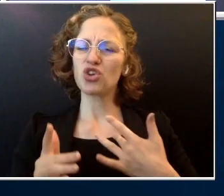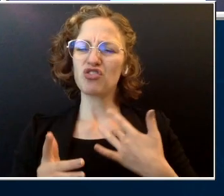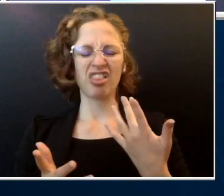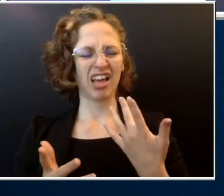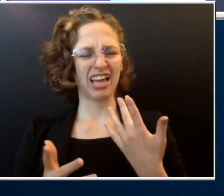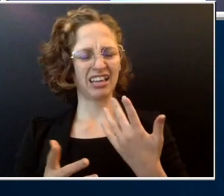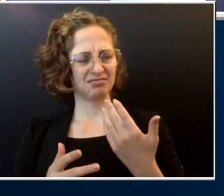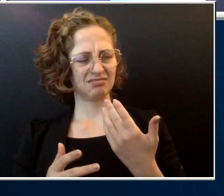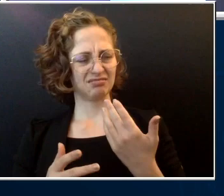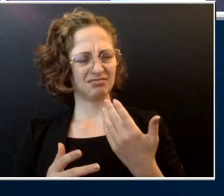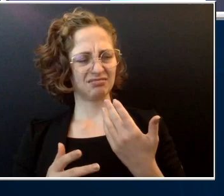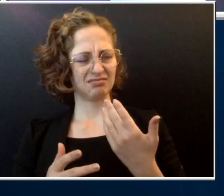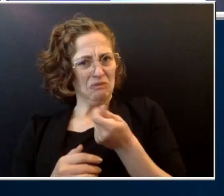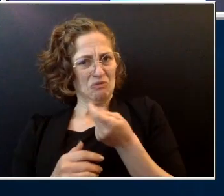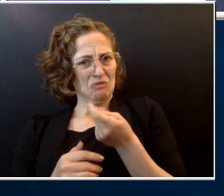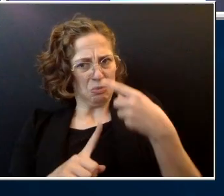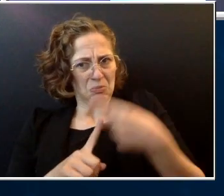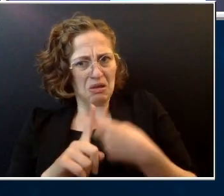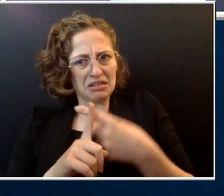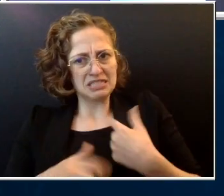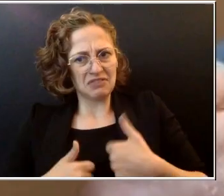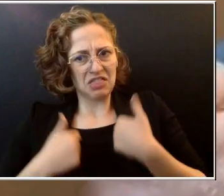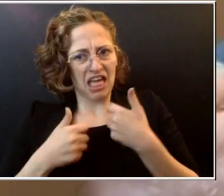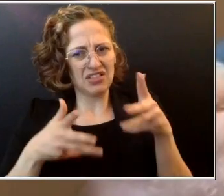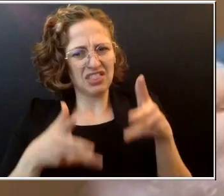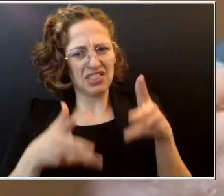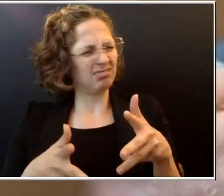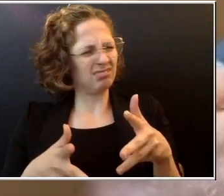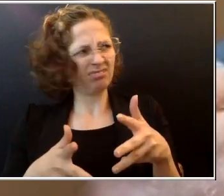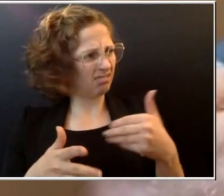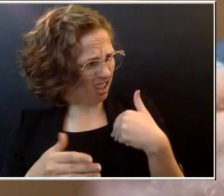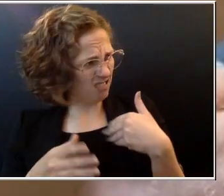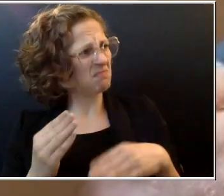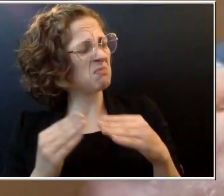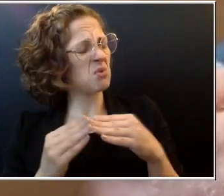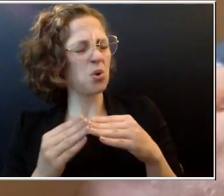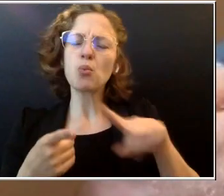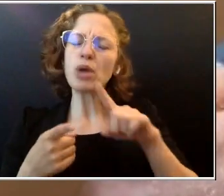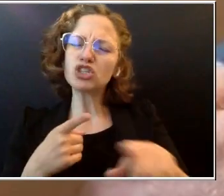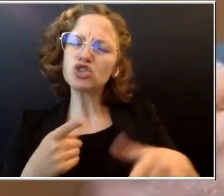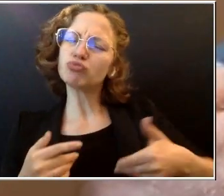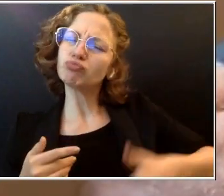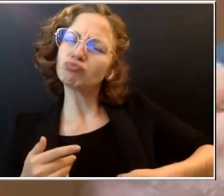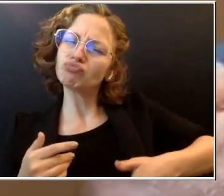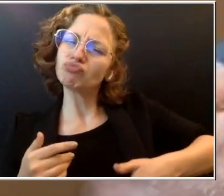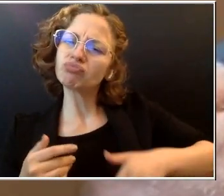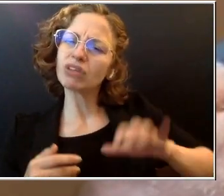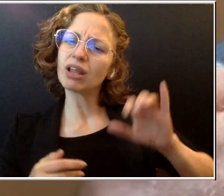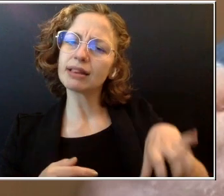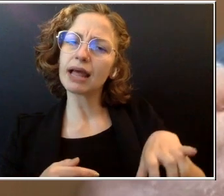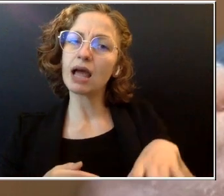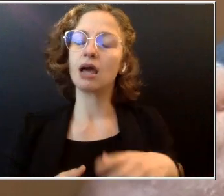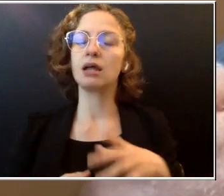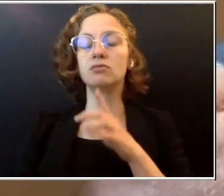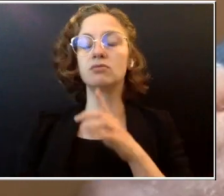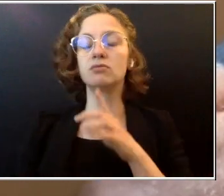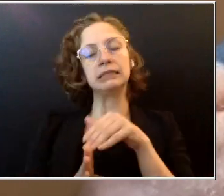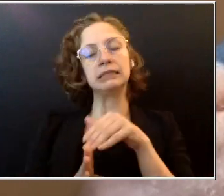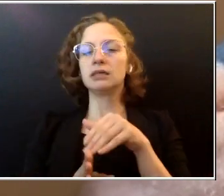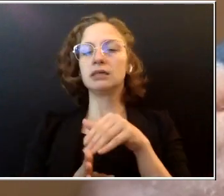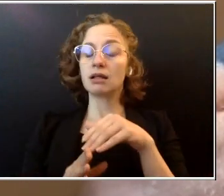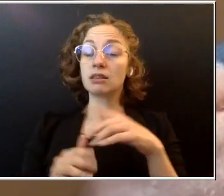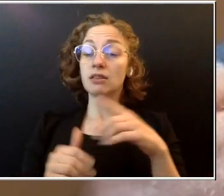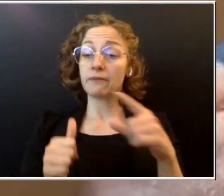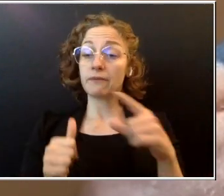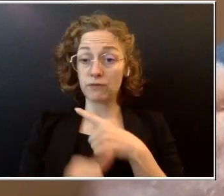said? I mean, it was very back and forth. The first treatment that we did, that clinical trial, I